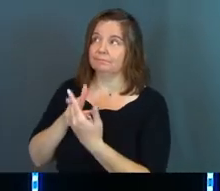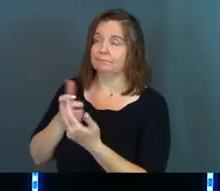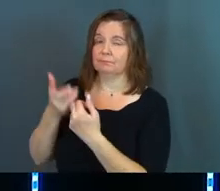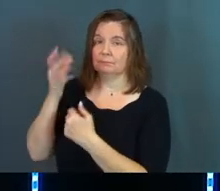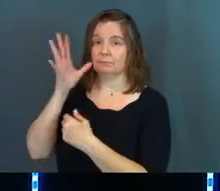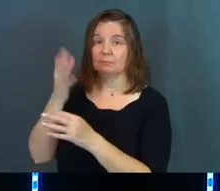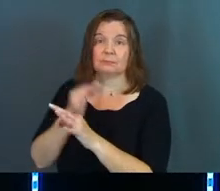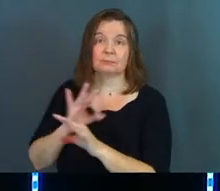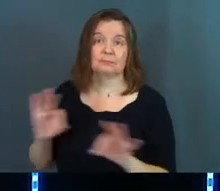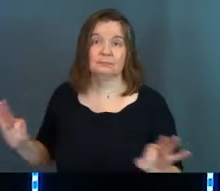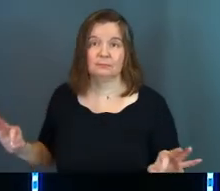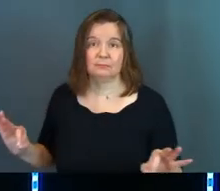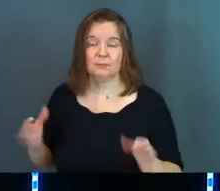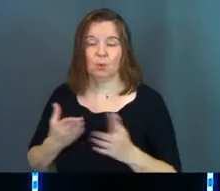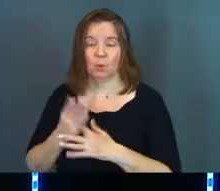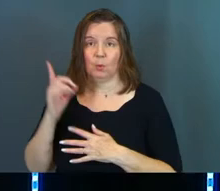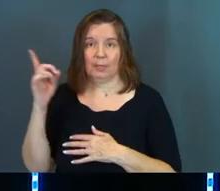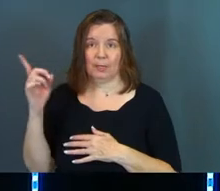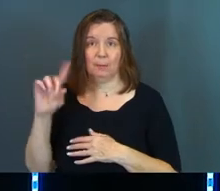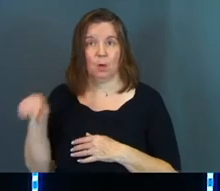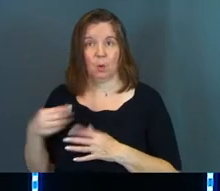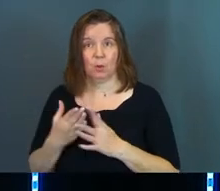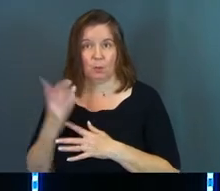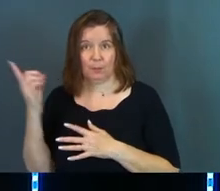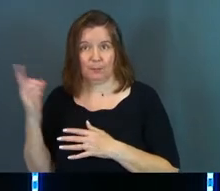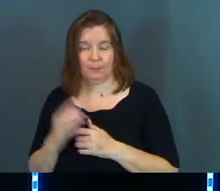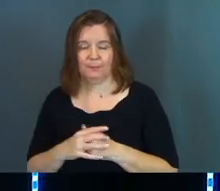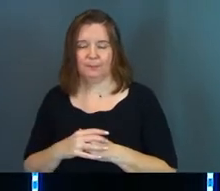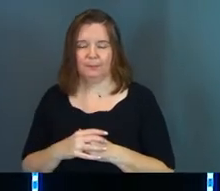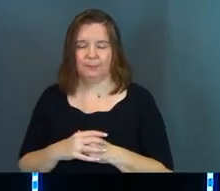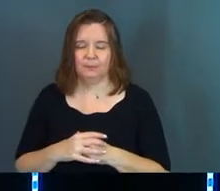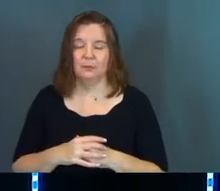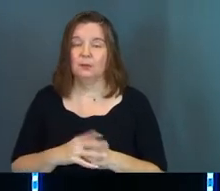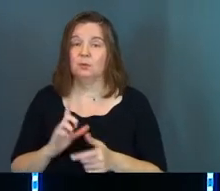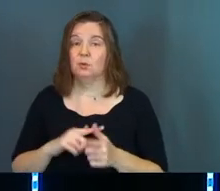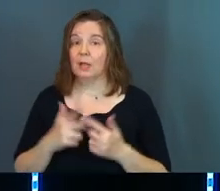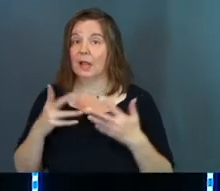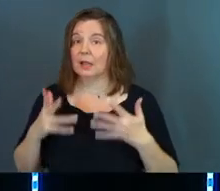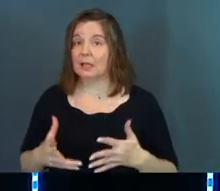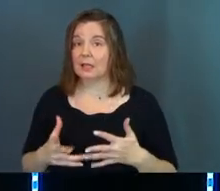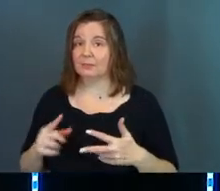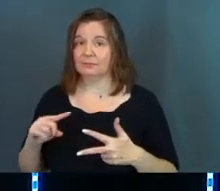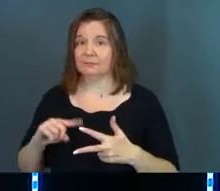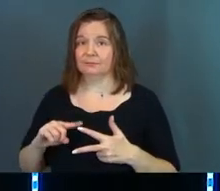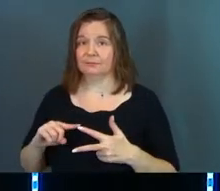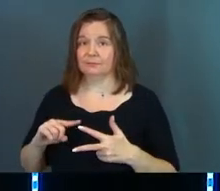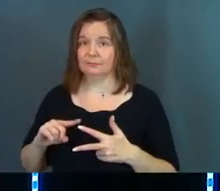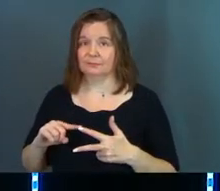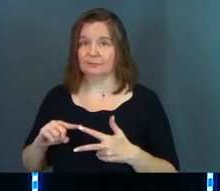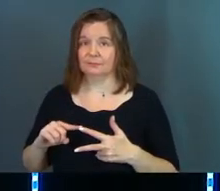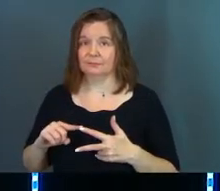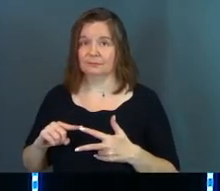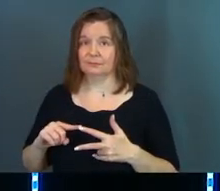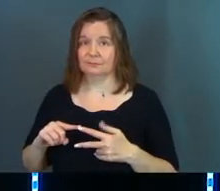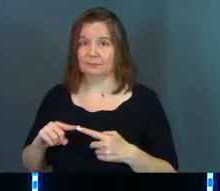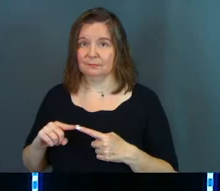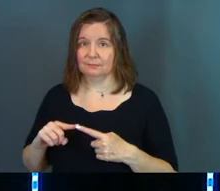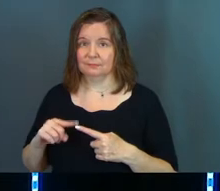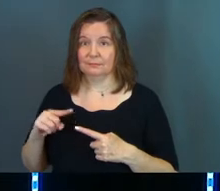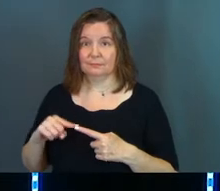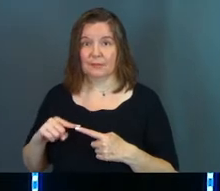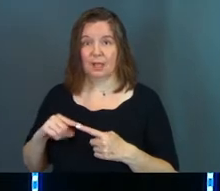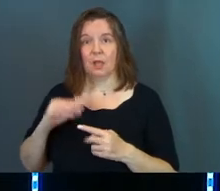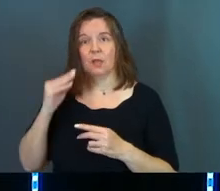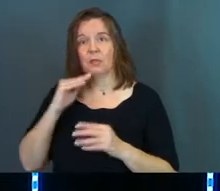Father freely through him and only through him. So then what that leaves us is that moral part of the law, right? The knowledge,